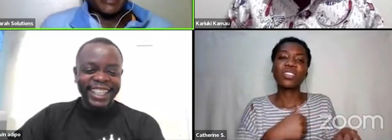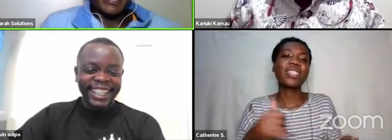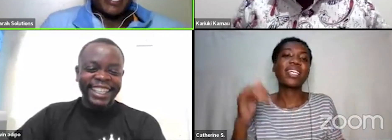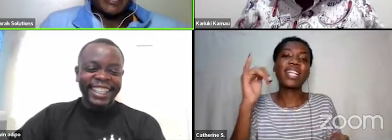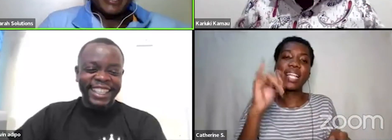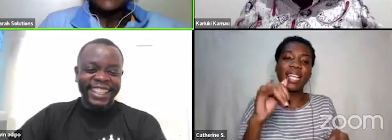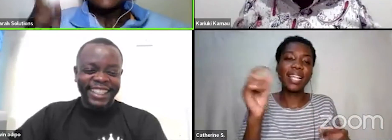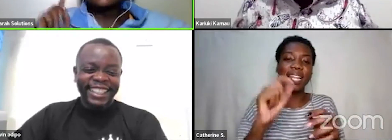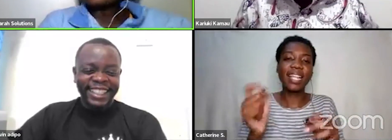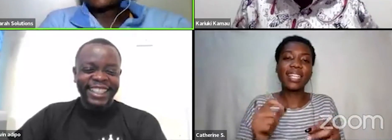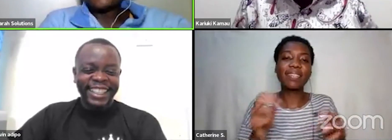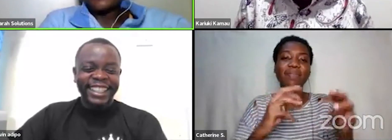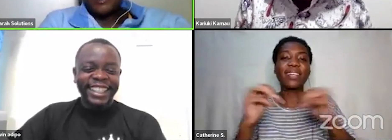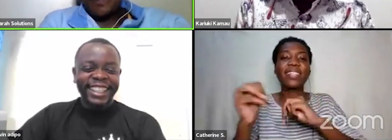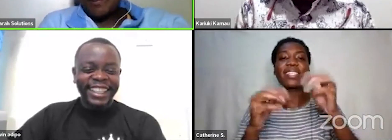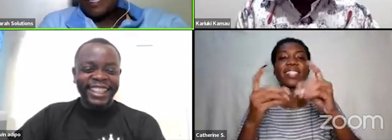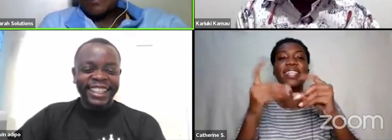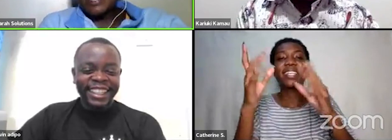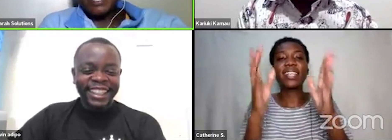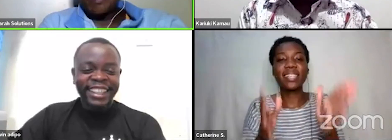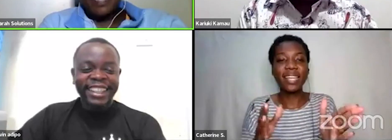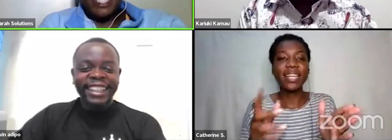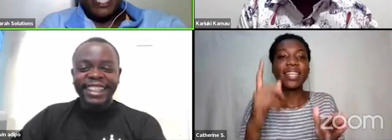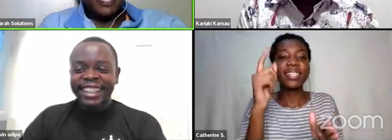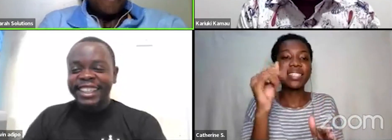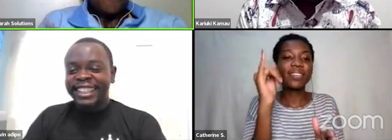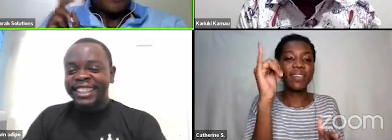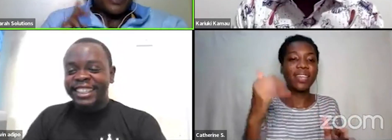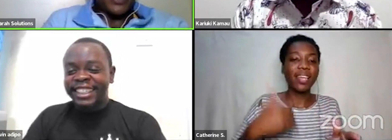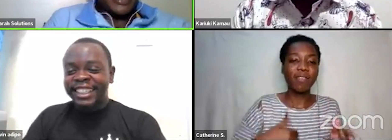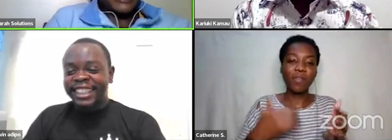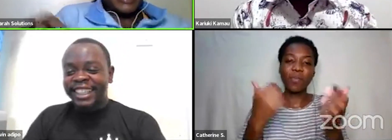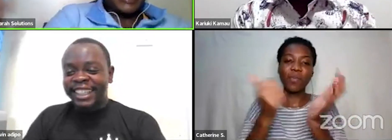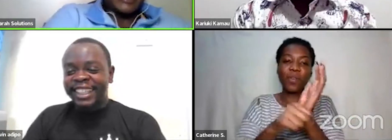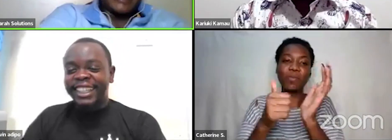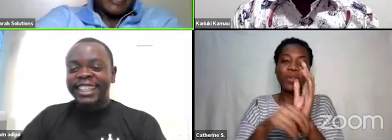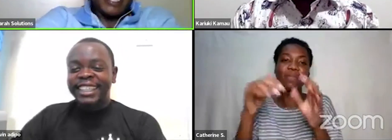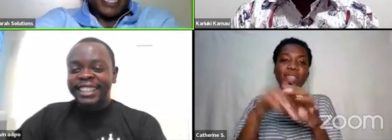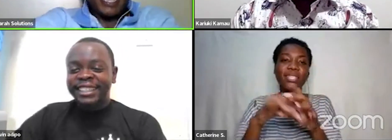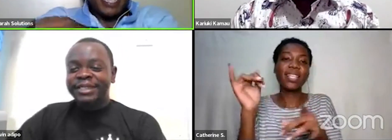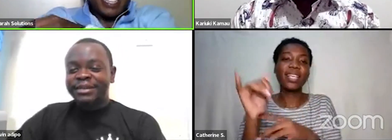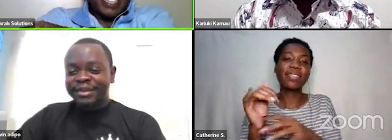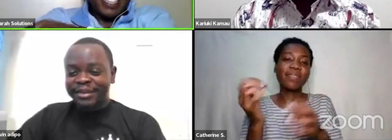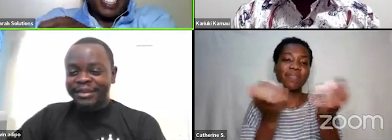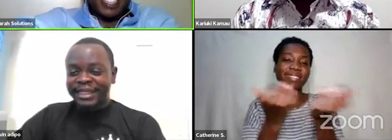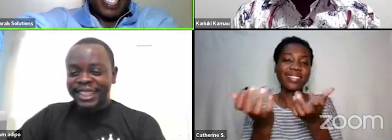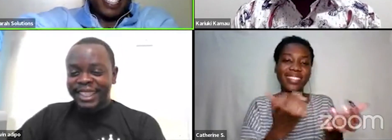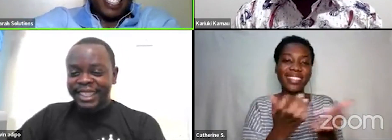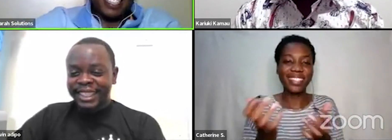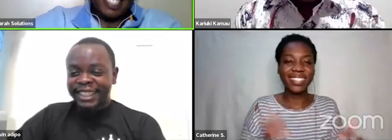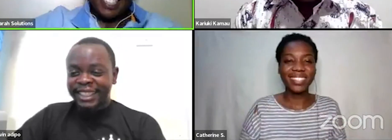director. See why you had problems in that business, right?